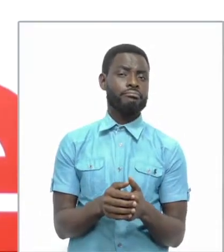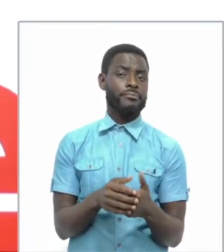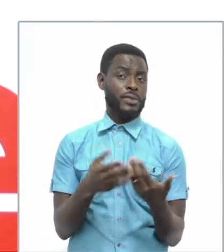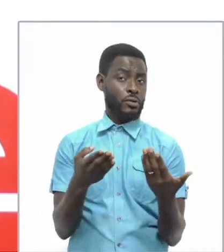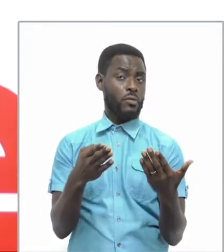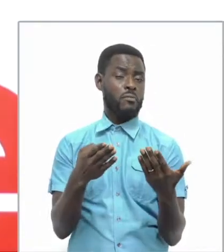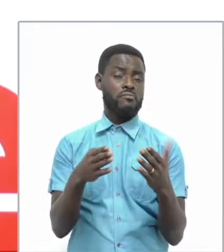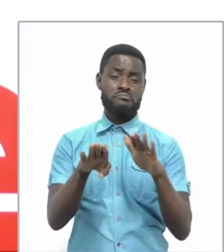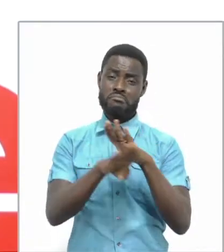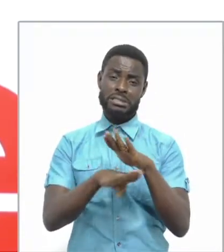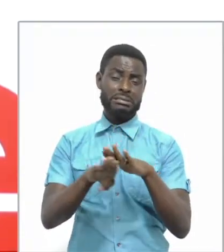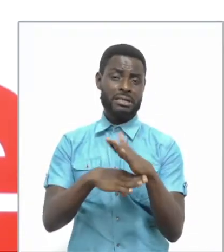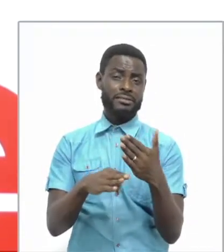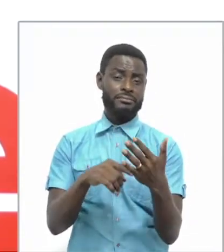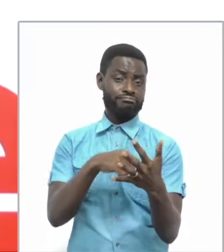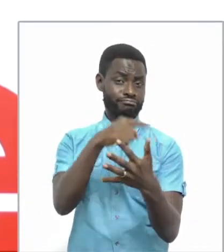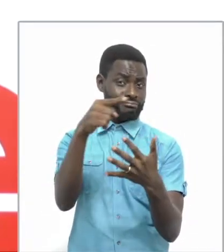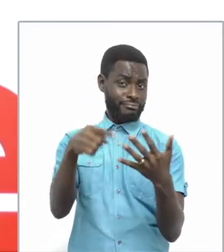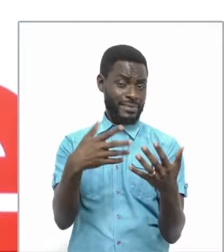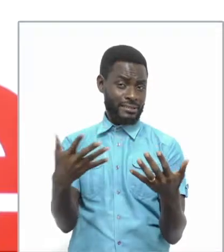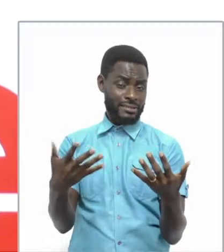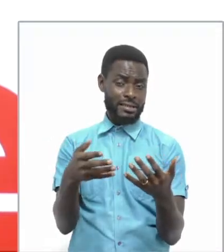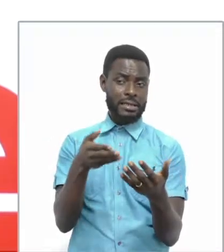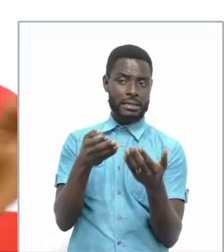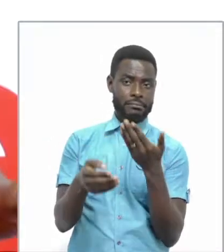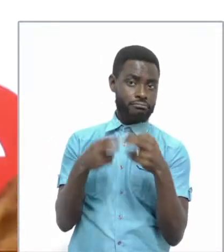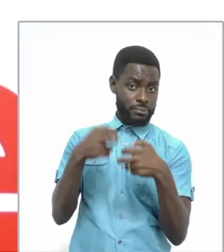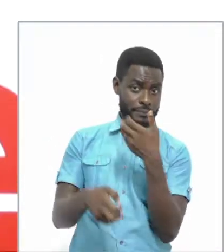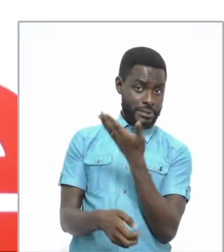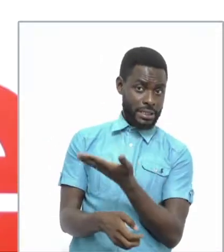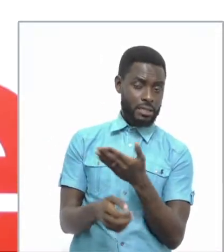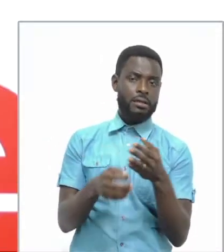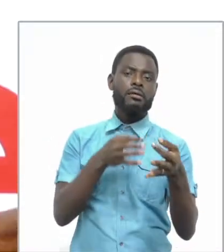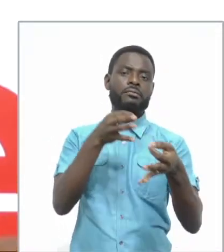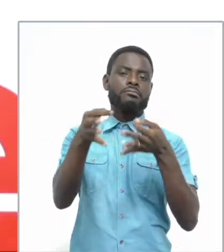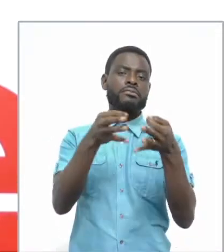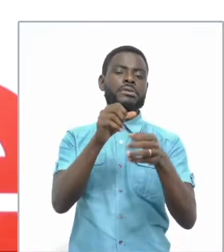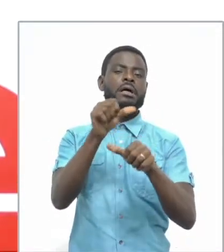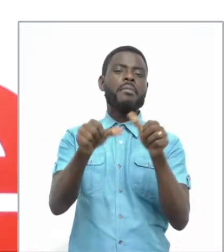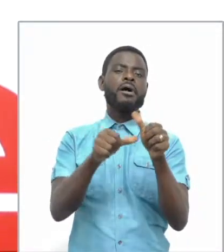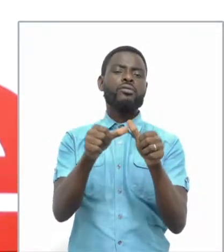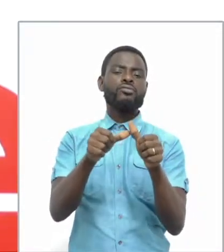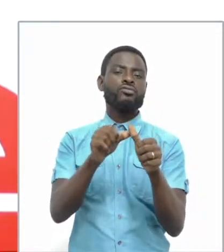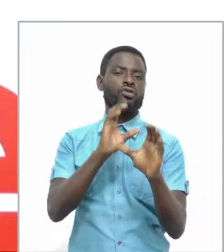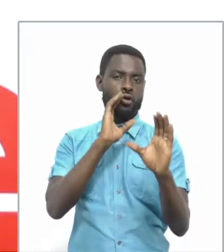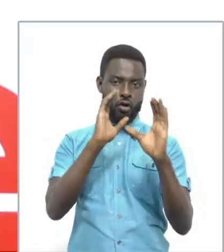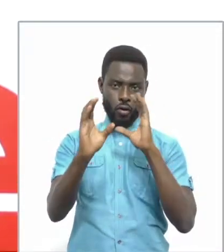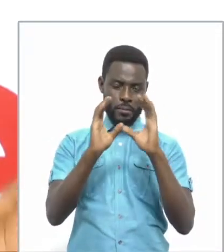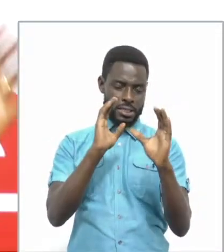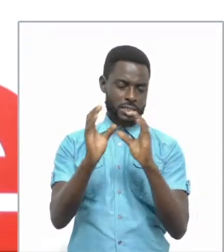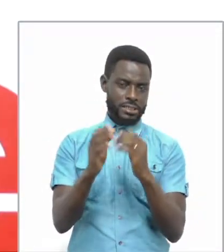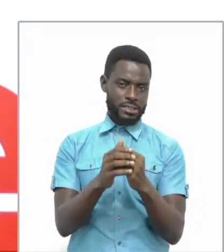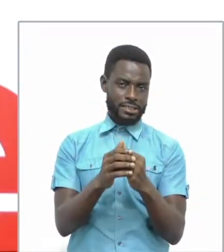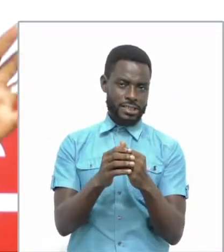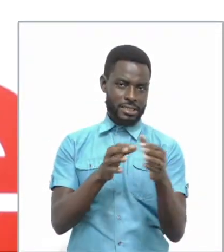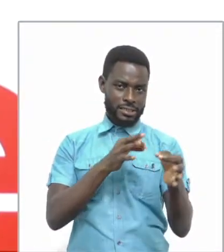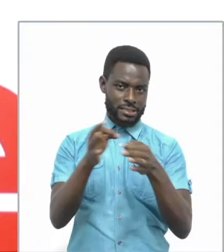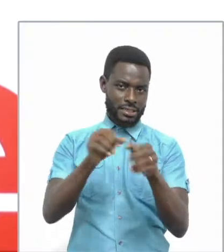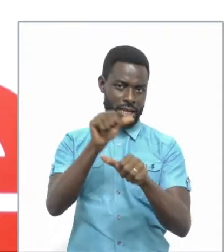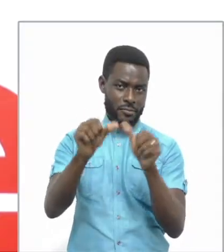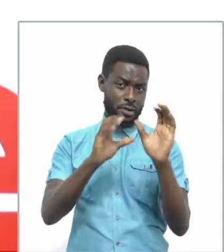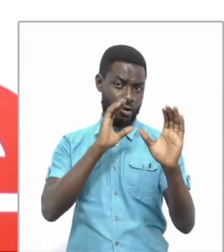So basically, those things and that situation is just telling you about the definitions of communication. And the definitions